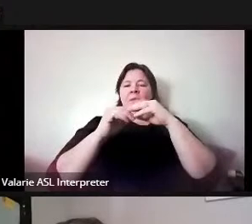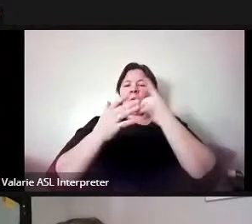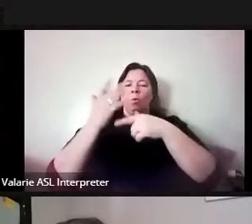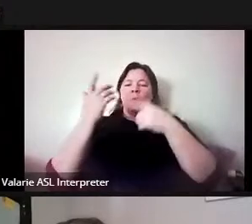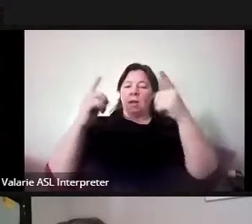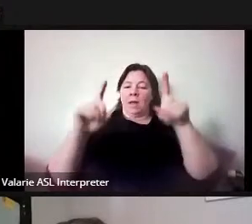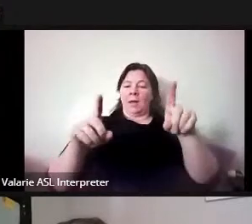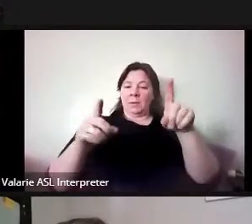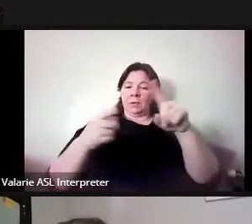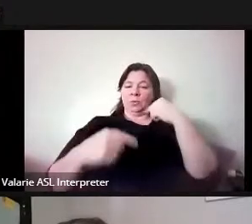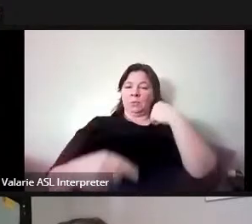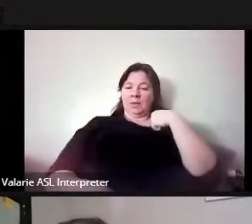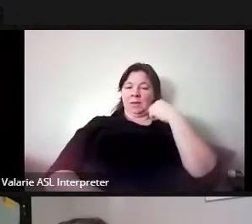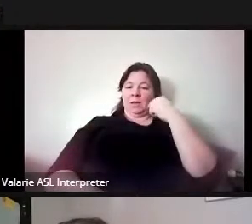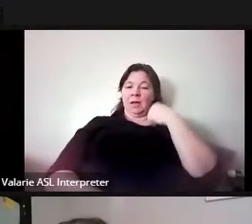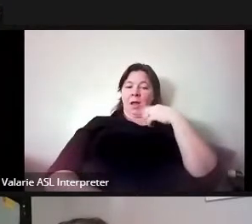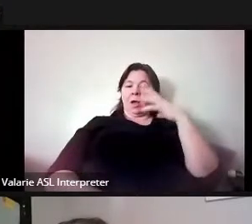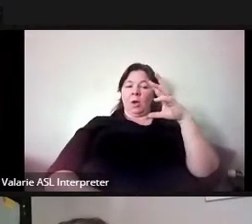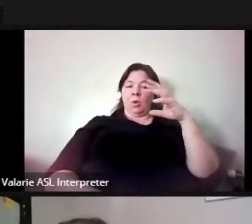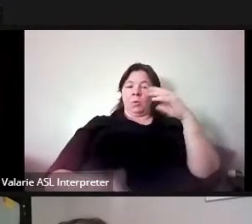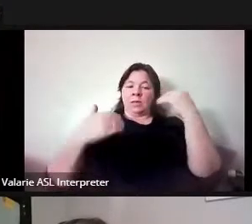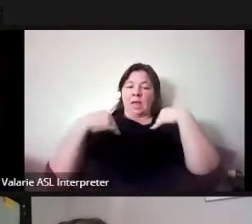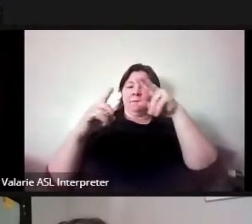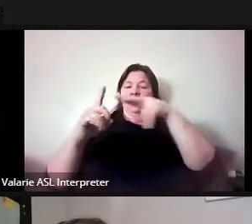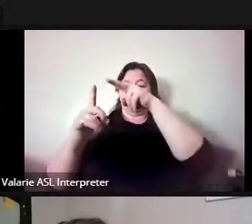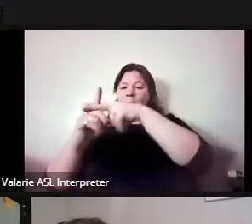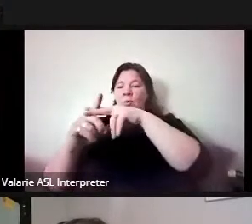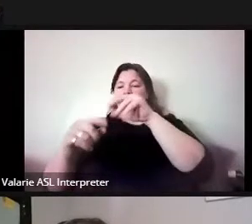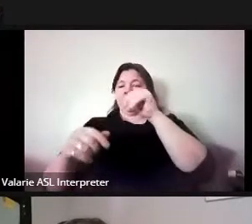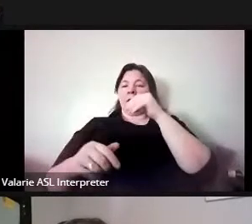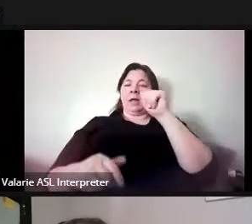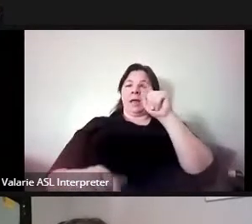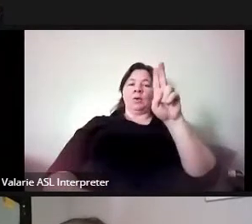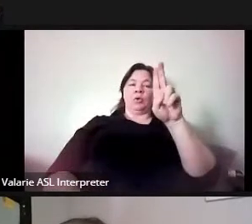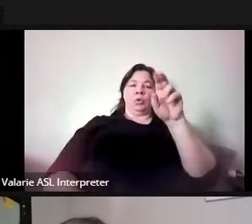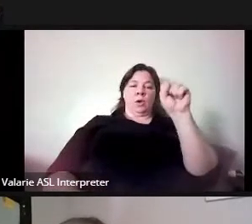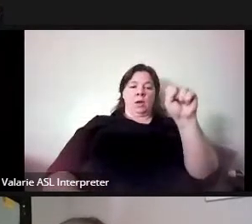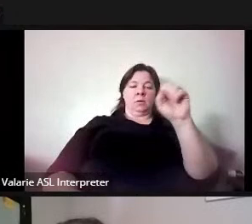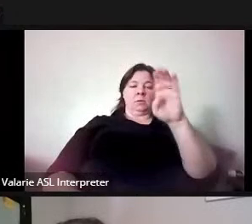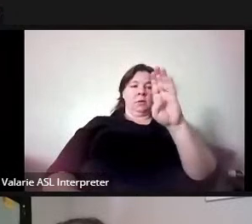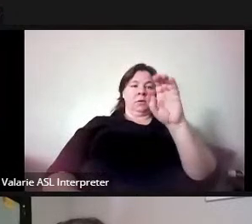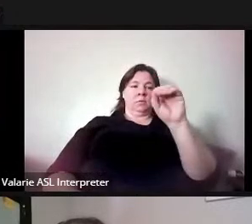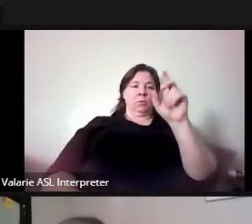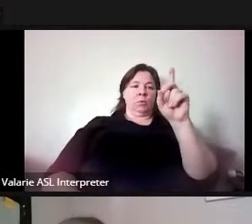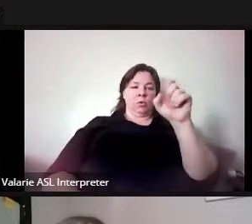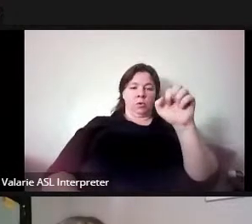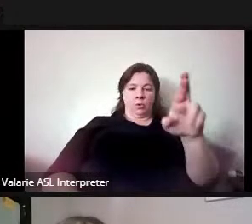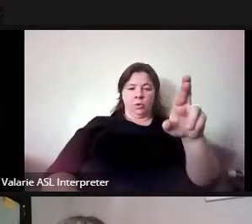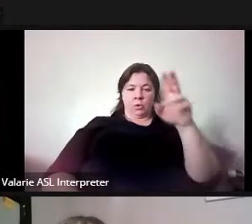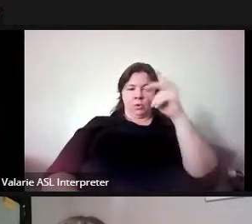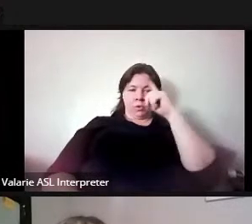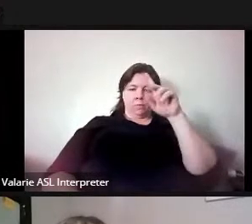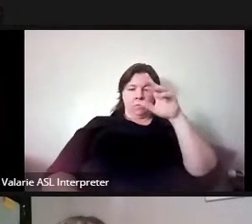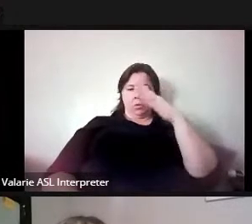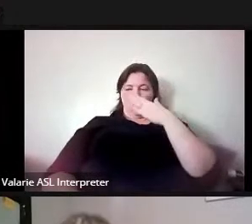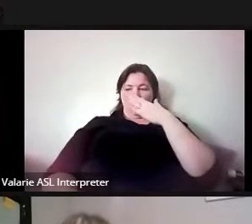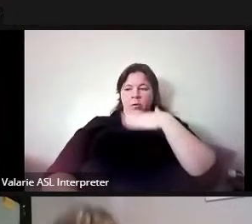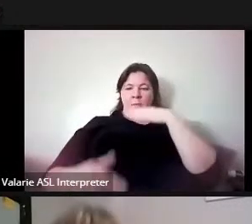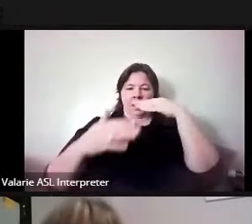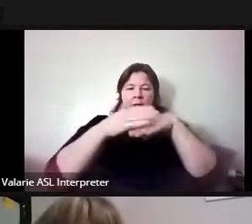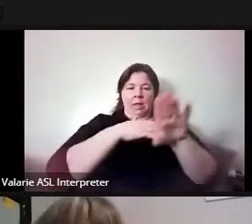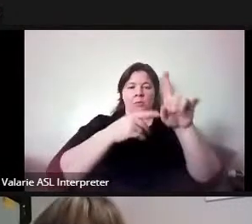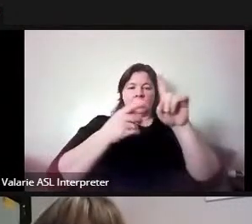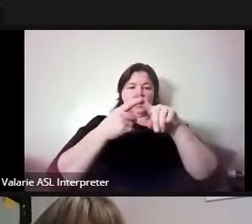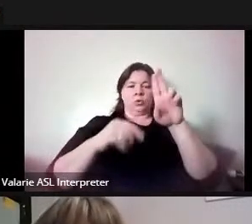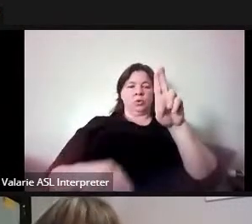actually? I was having an appointment at my US border here for my entry to